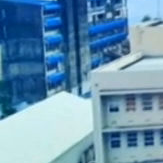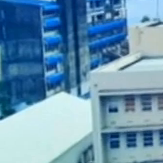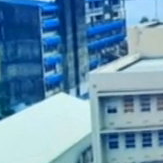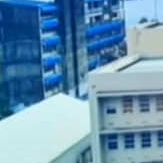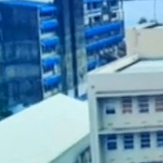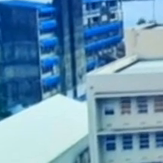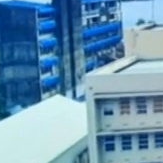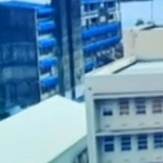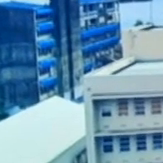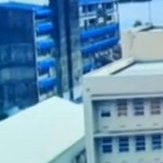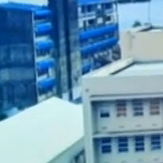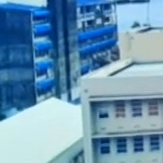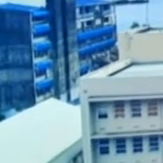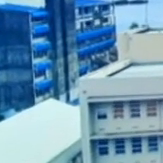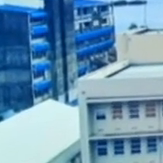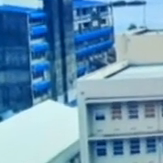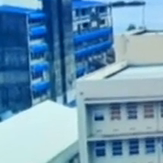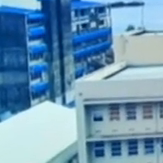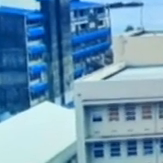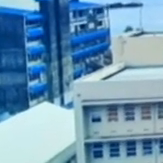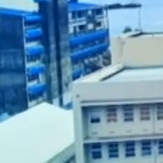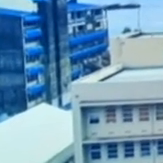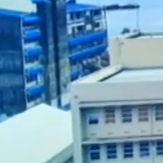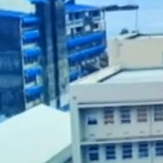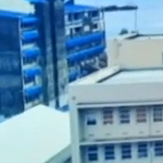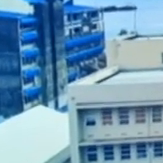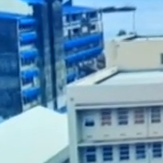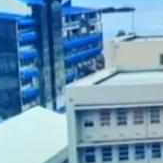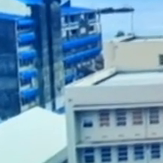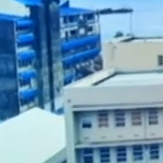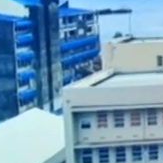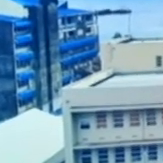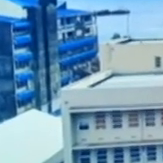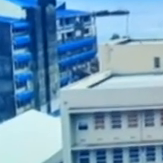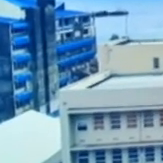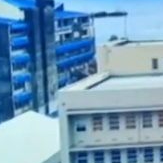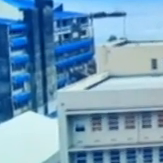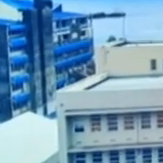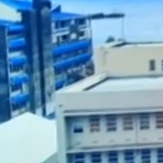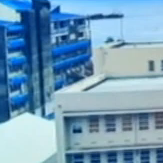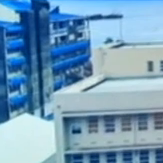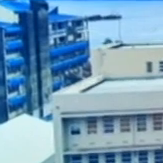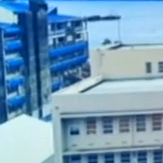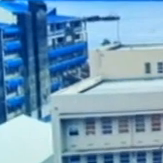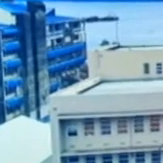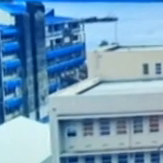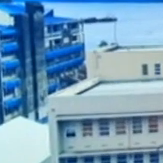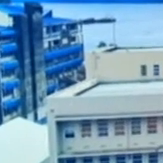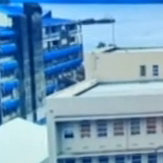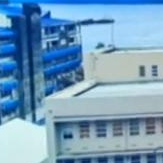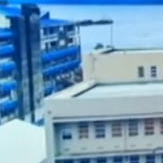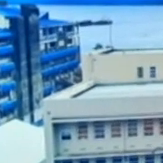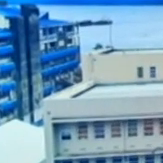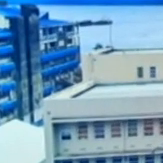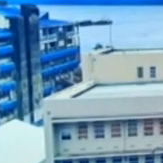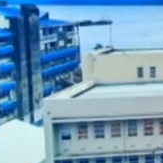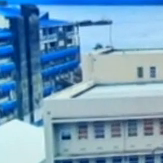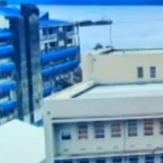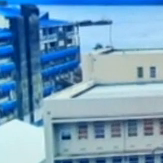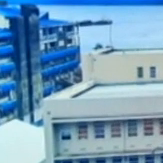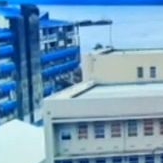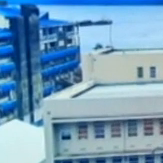city, captured by our very own Edwin Nand. Send us newsworthy pictures and videos to email